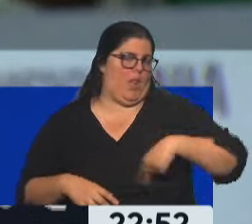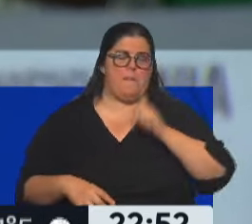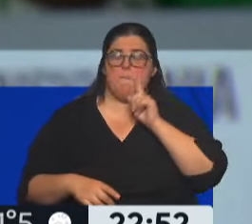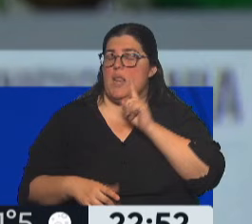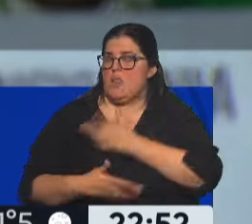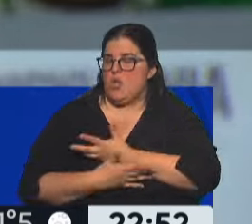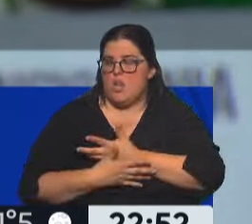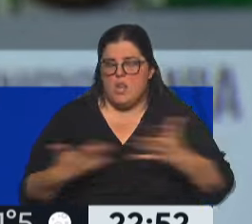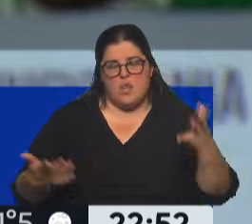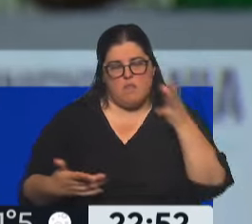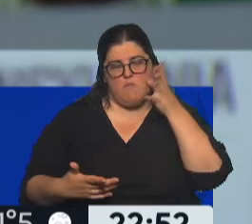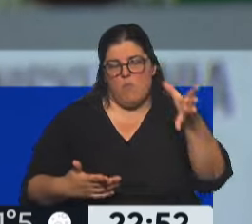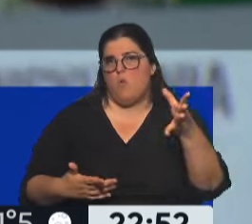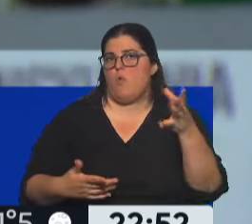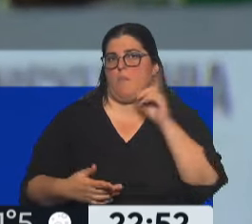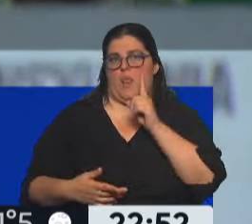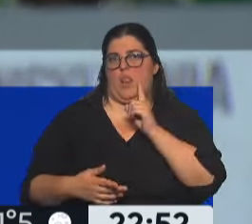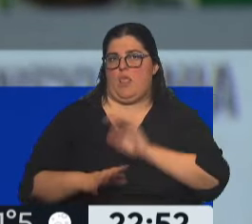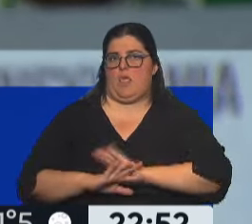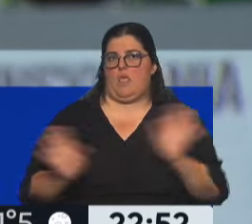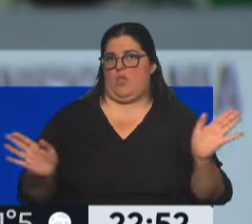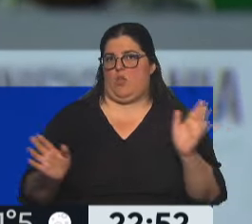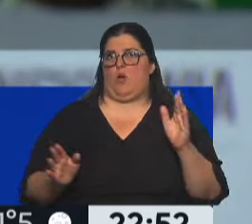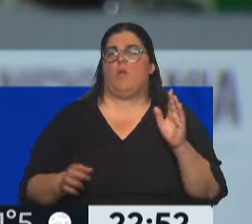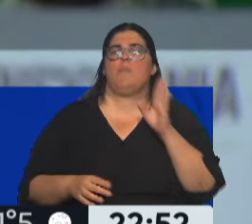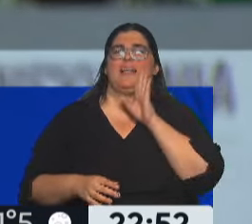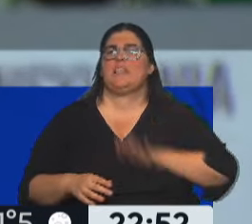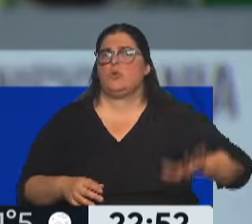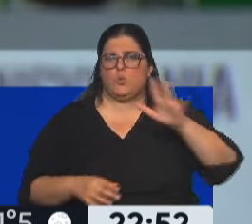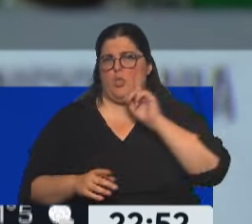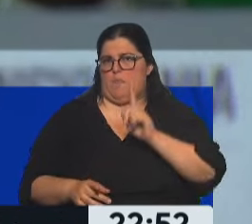a huge risk for America and